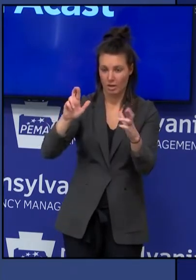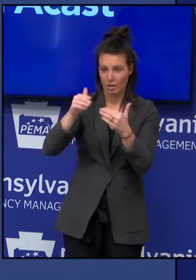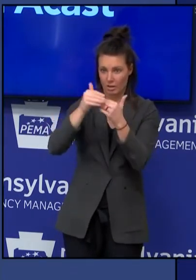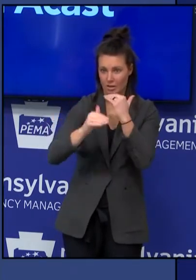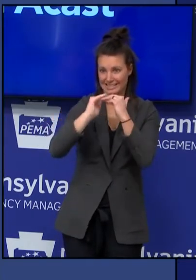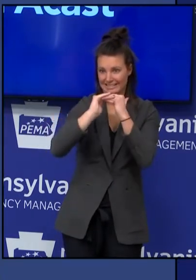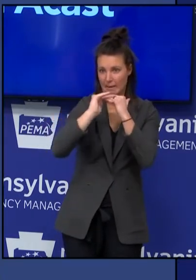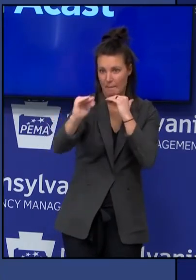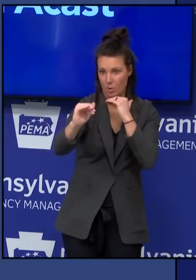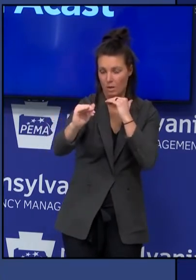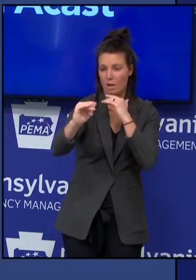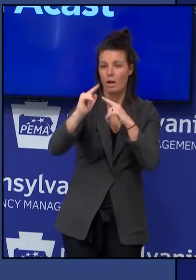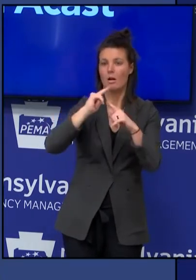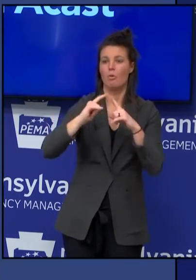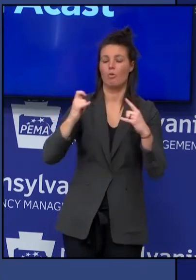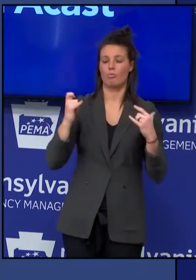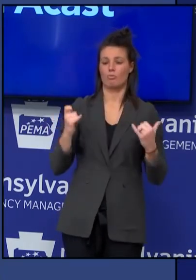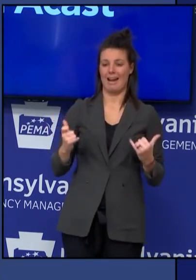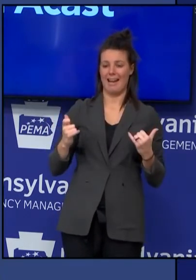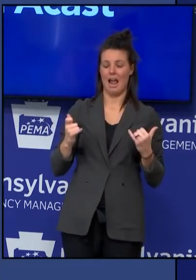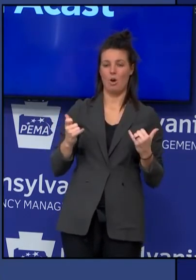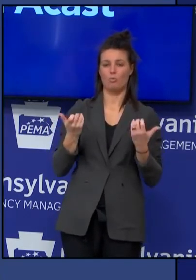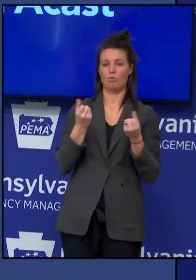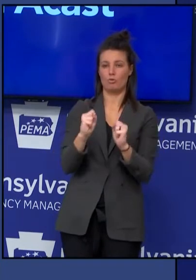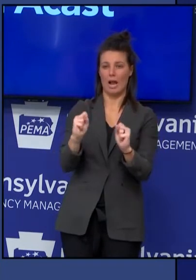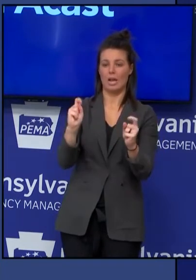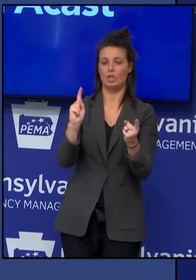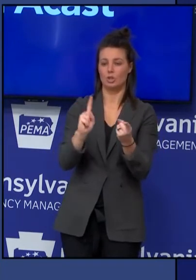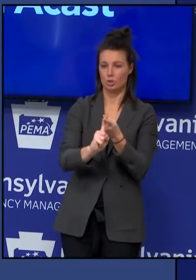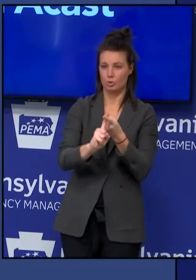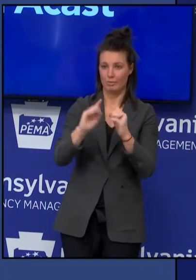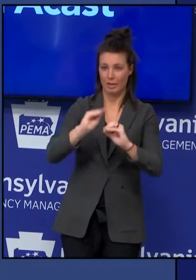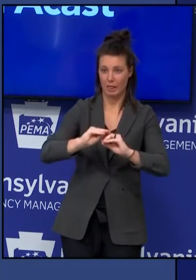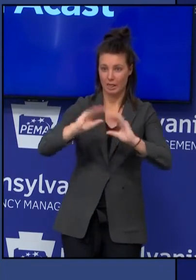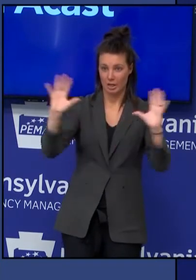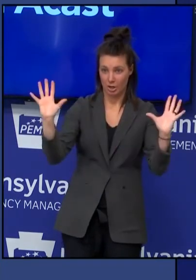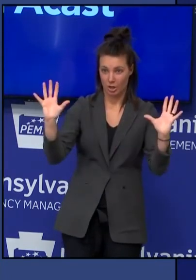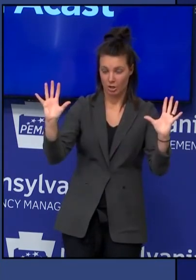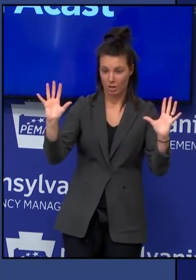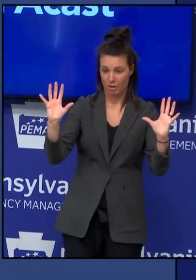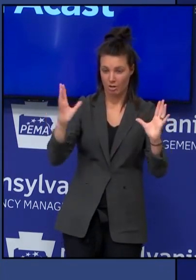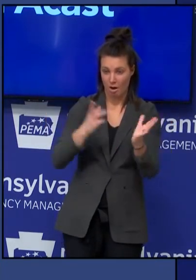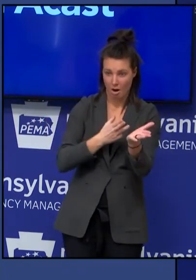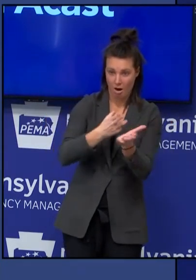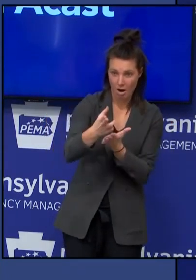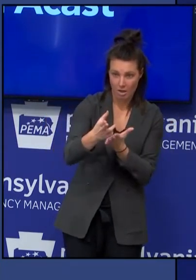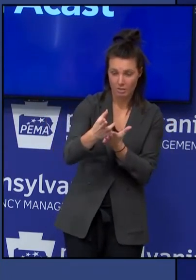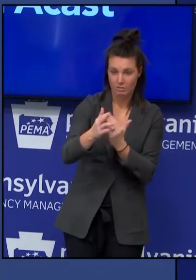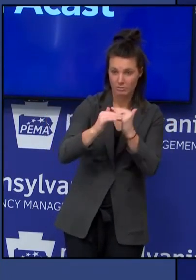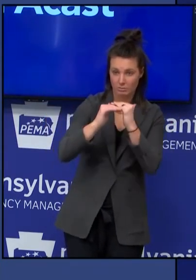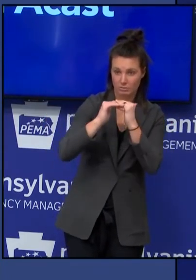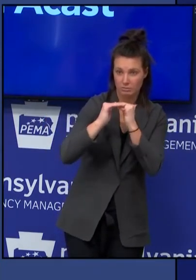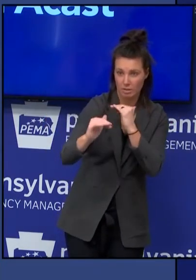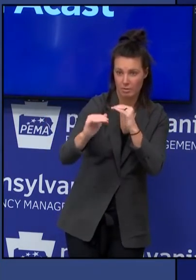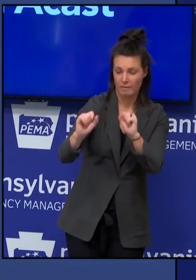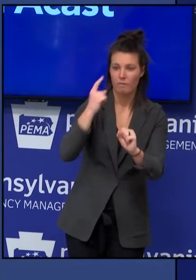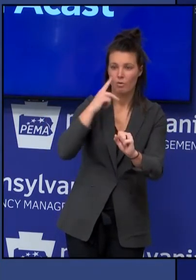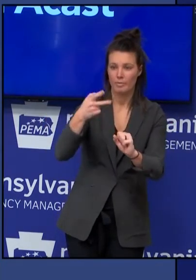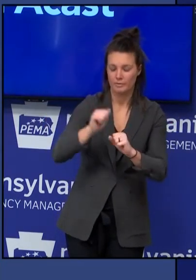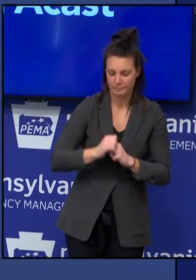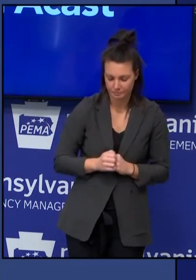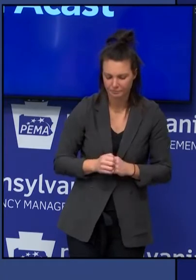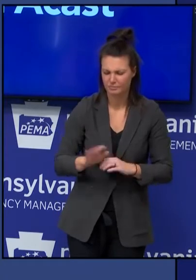stable ground. But we are doing this all in an effort for a more transparent and predictable, stable state. And